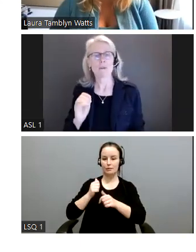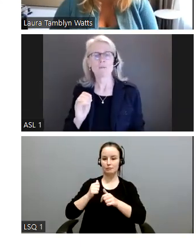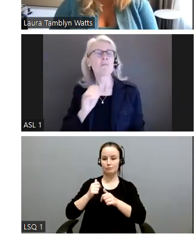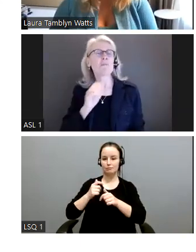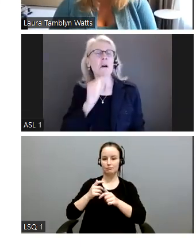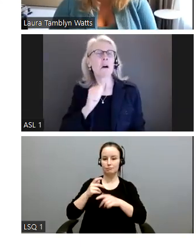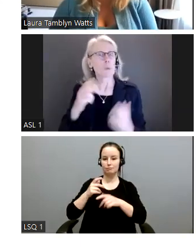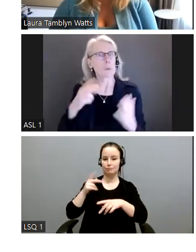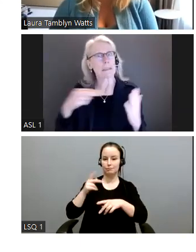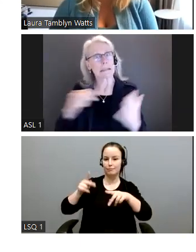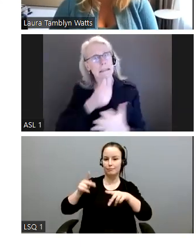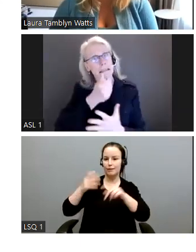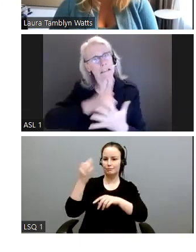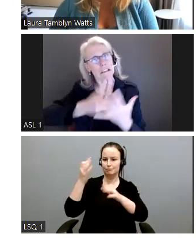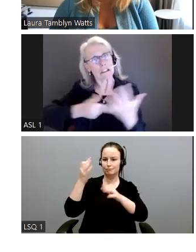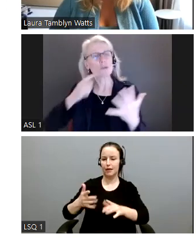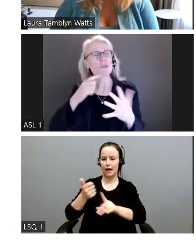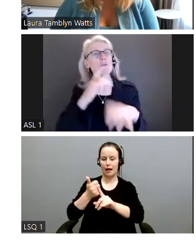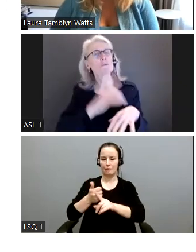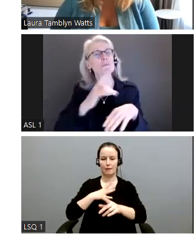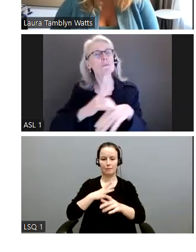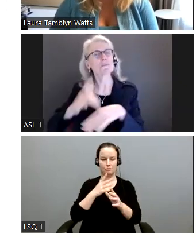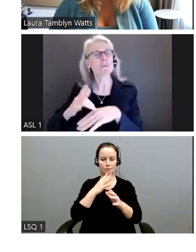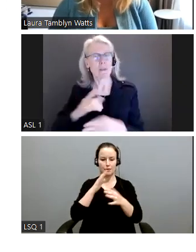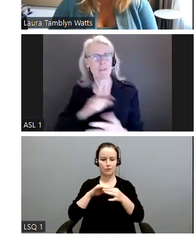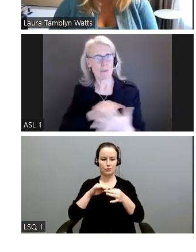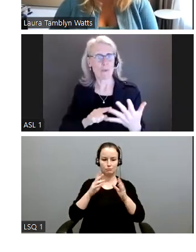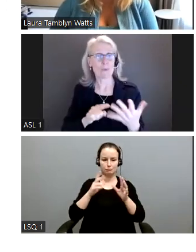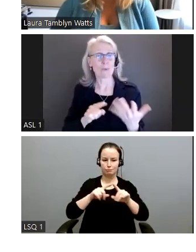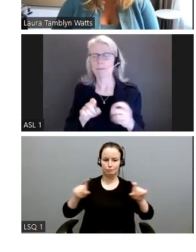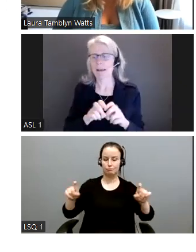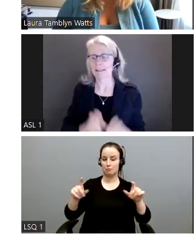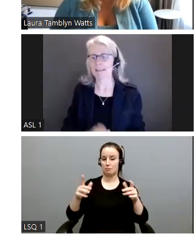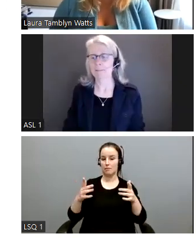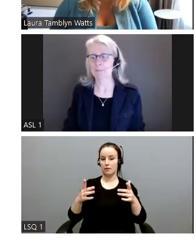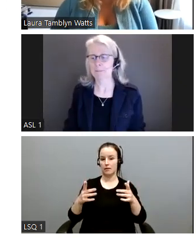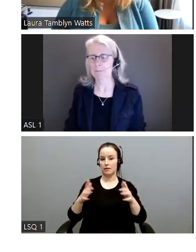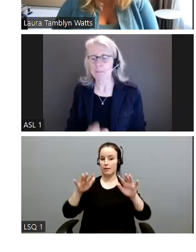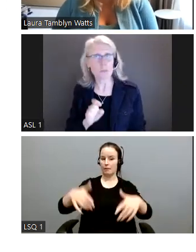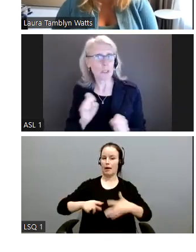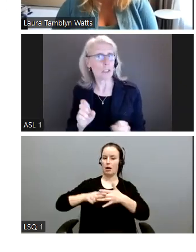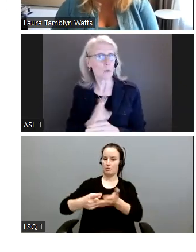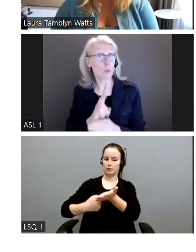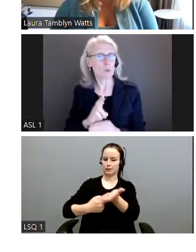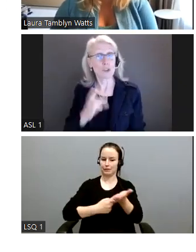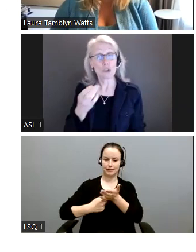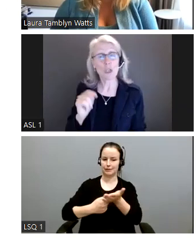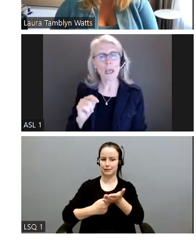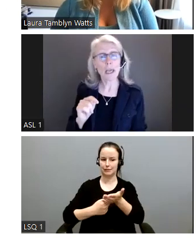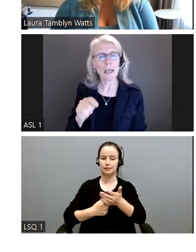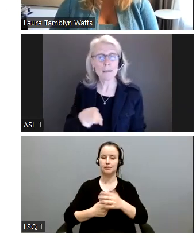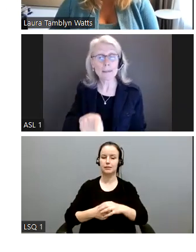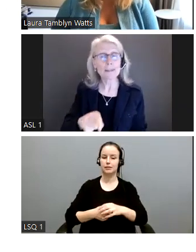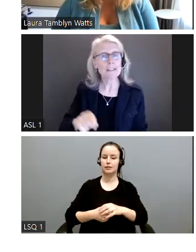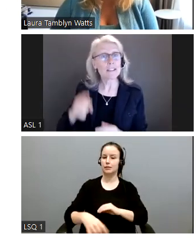a few of our pieces and we're going to get into our discussion today. Again, do feel free to use the chat function to share information, share